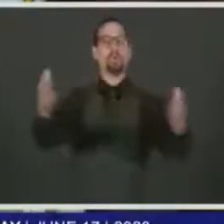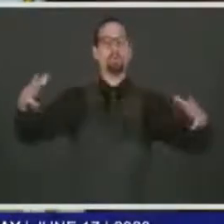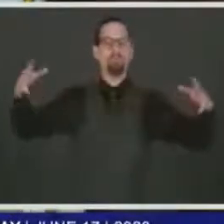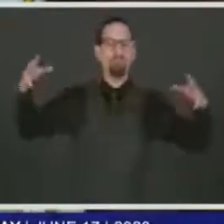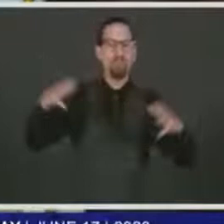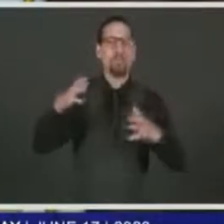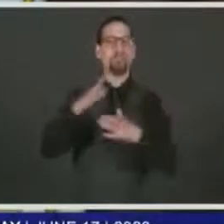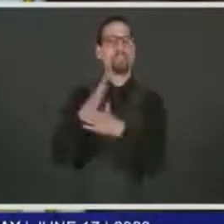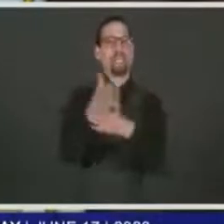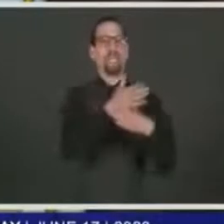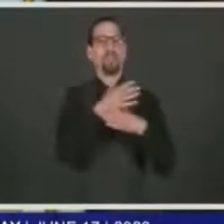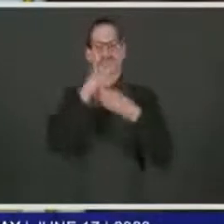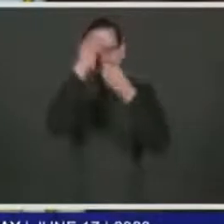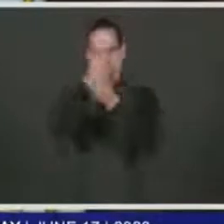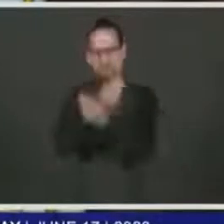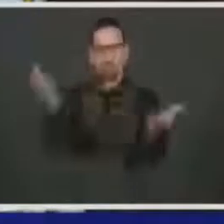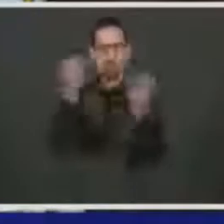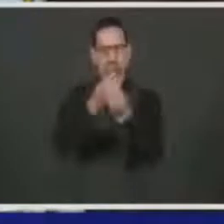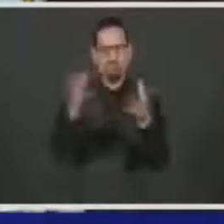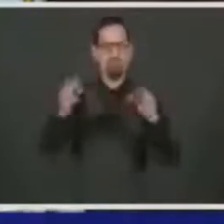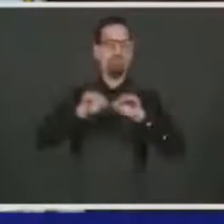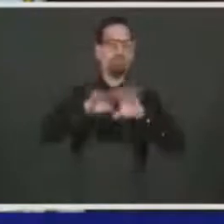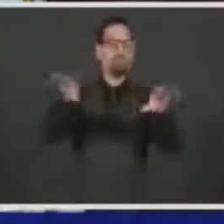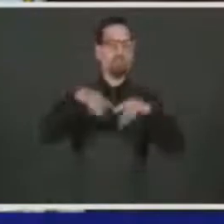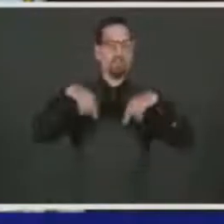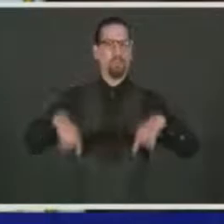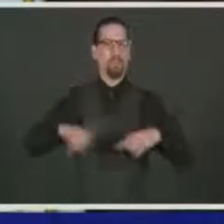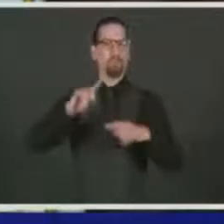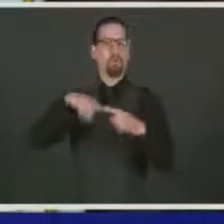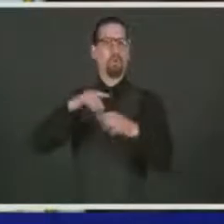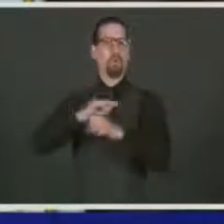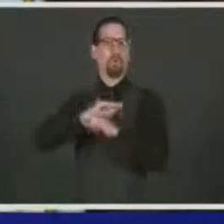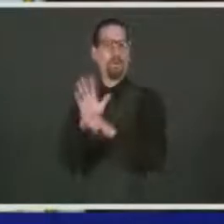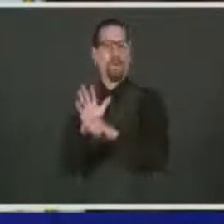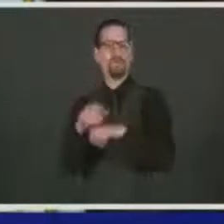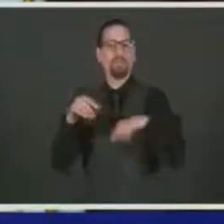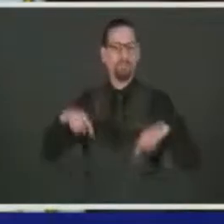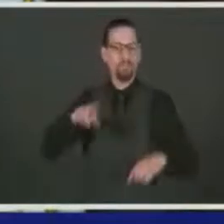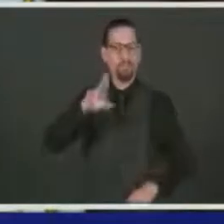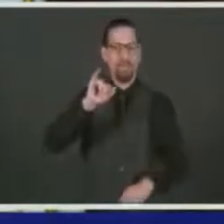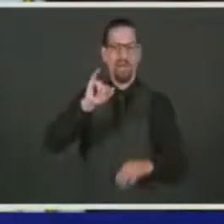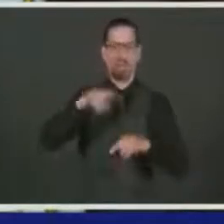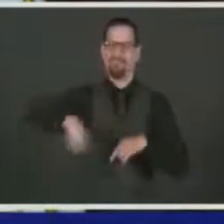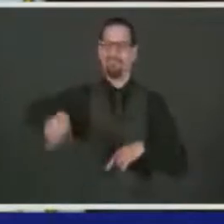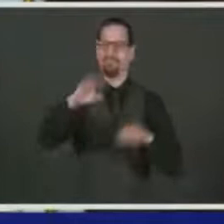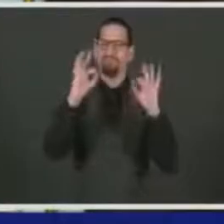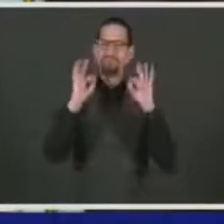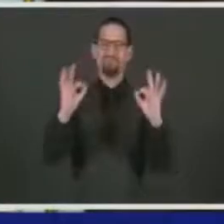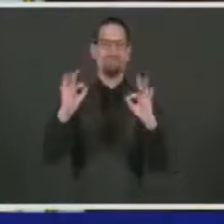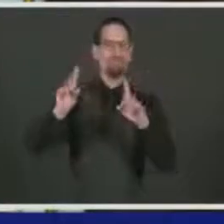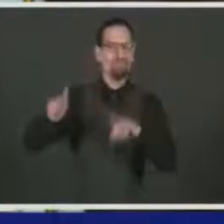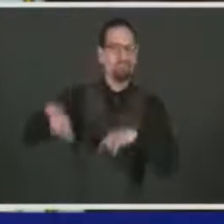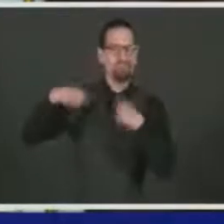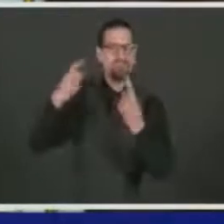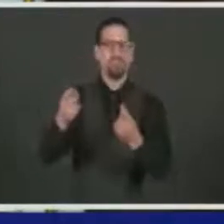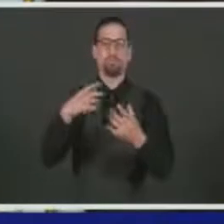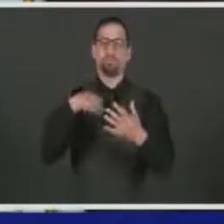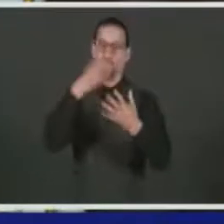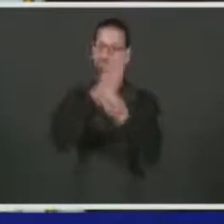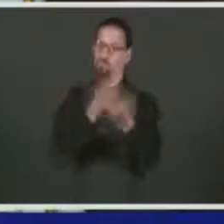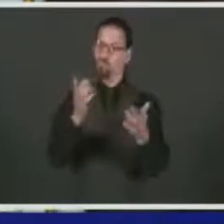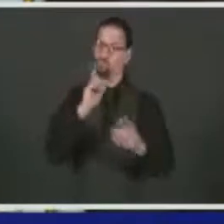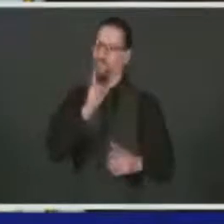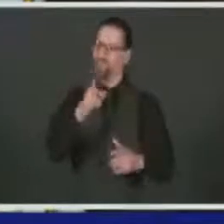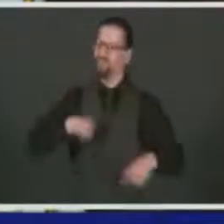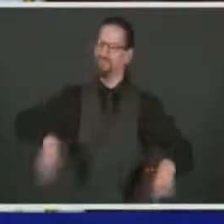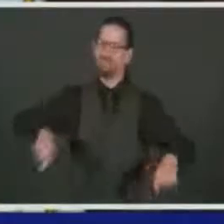information about the virus and how Rhode Island is doing. The answer is we're doing very well, and I'm very proud of you. It's